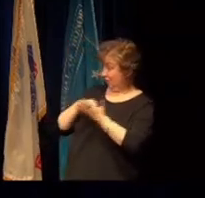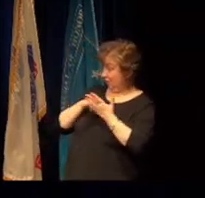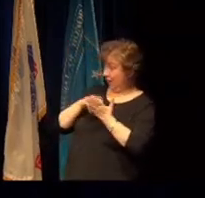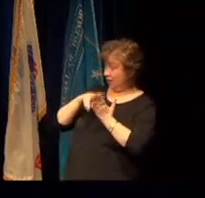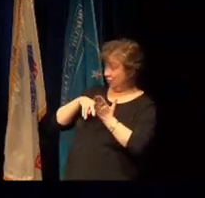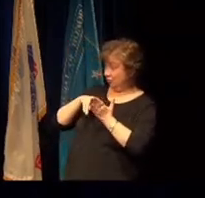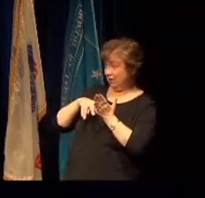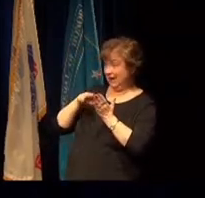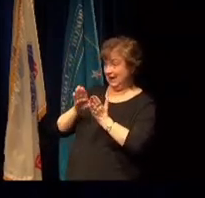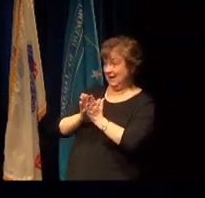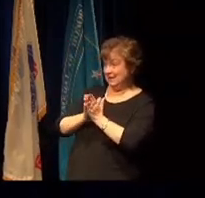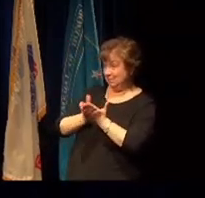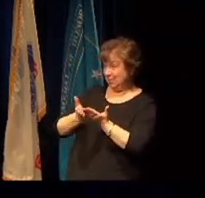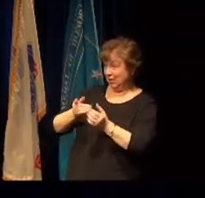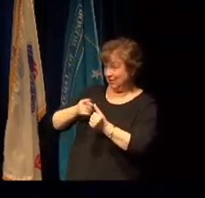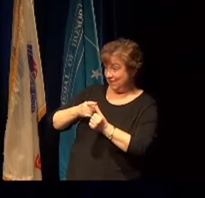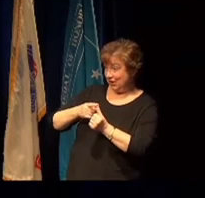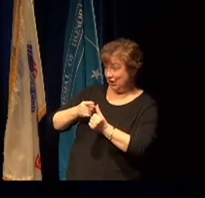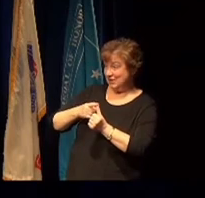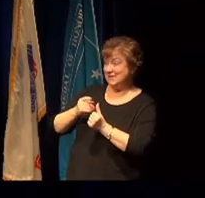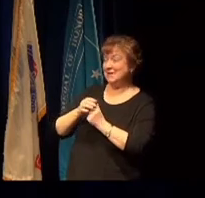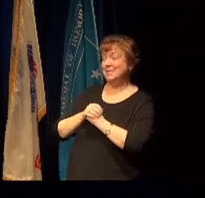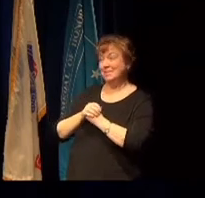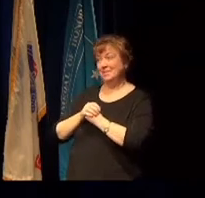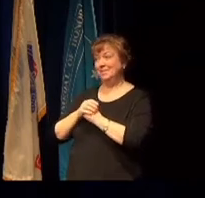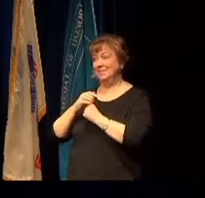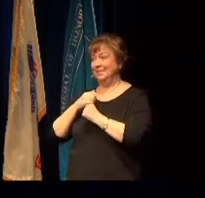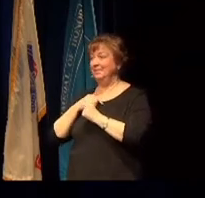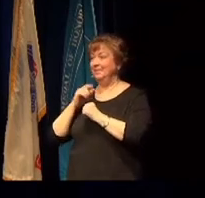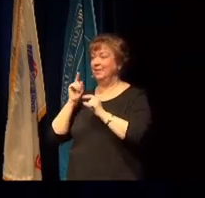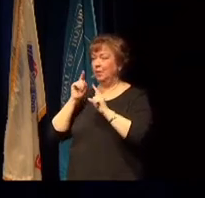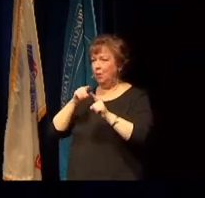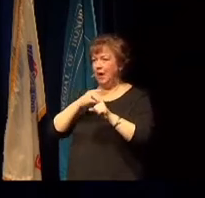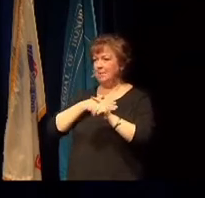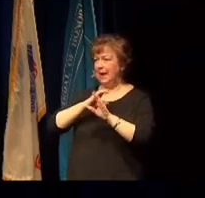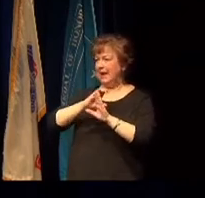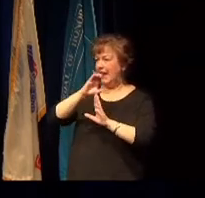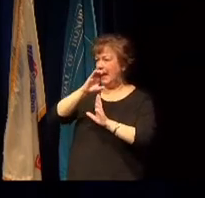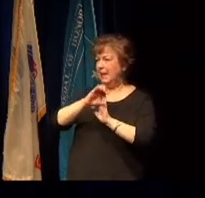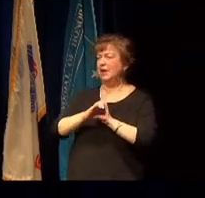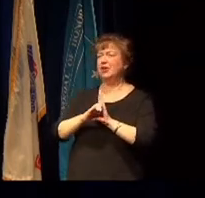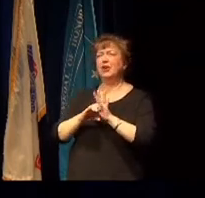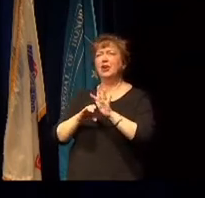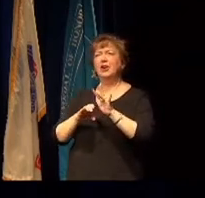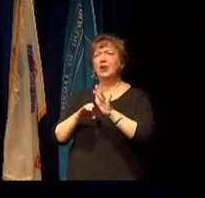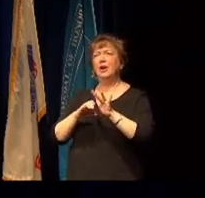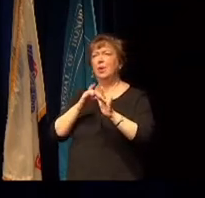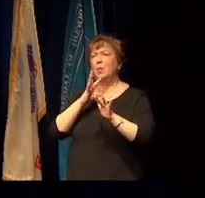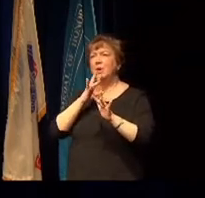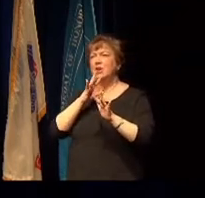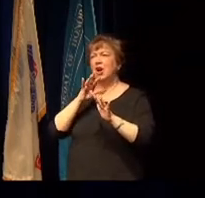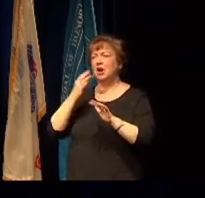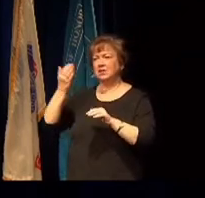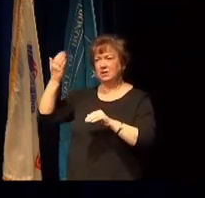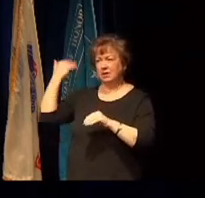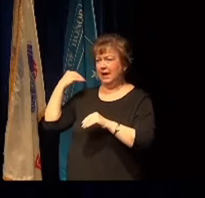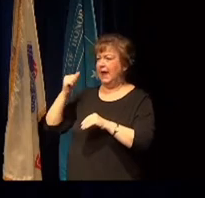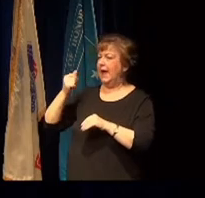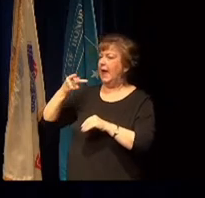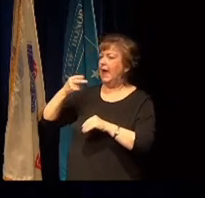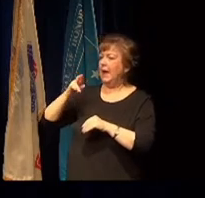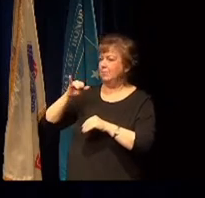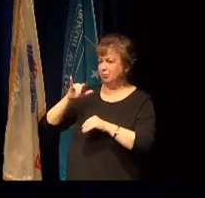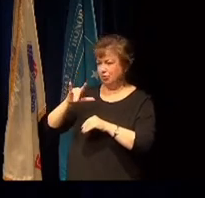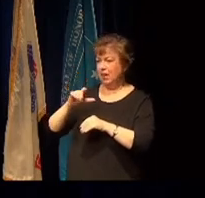do this. Well, I went back in my calendar to see when we talked, and it was, I believe, April 30th of